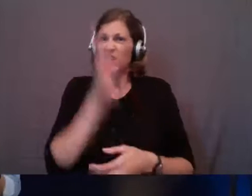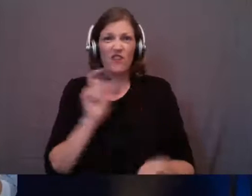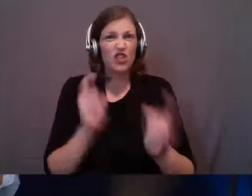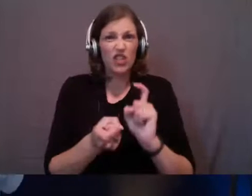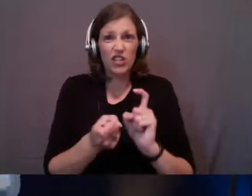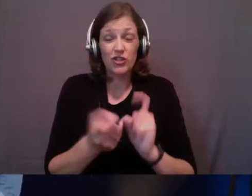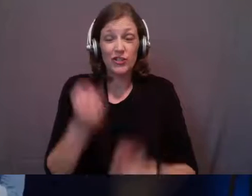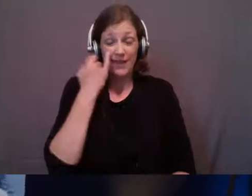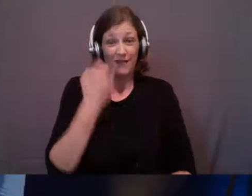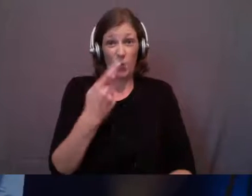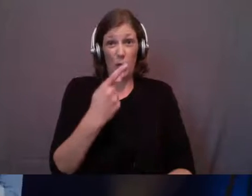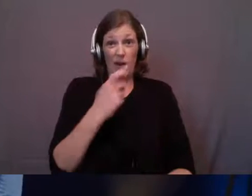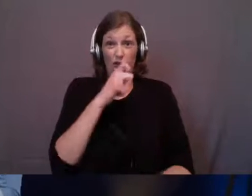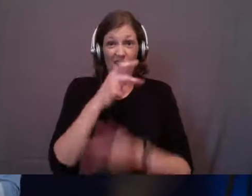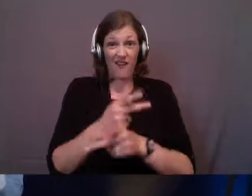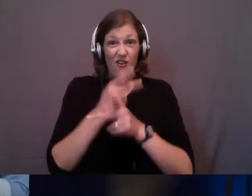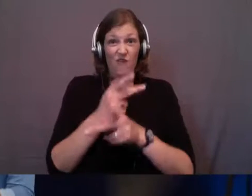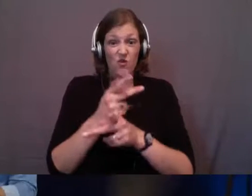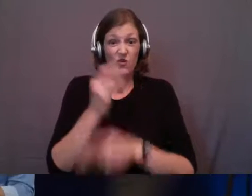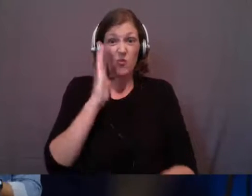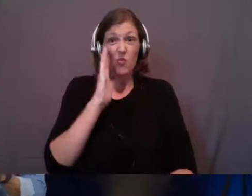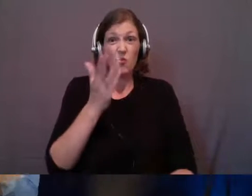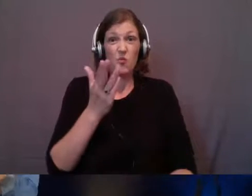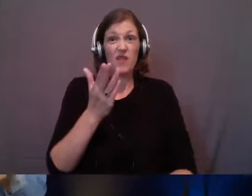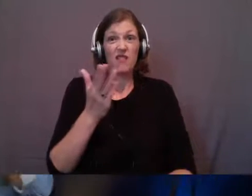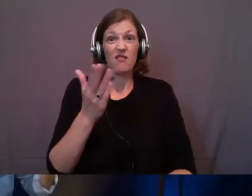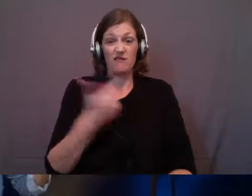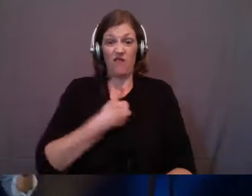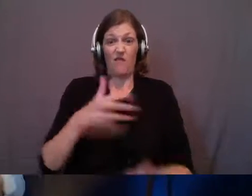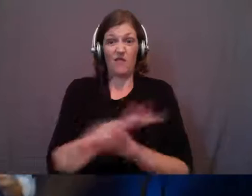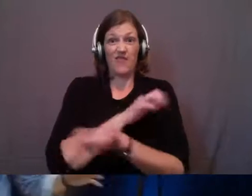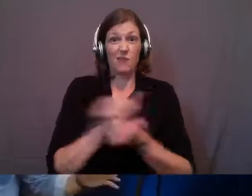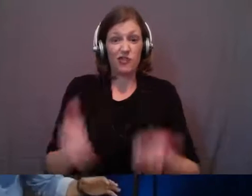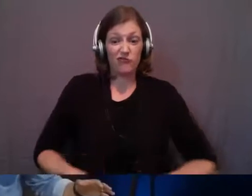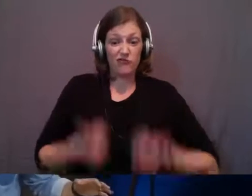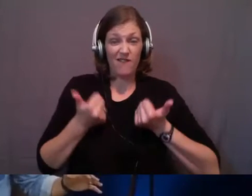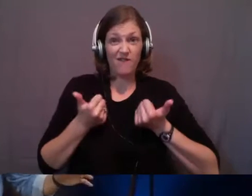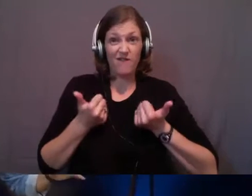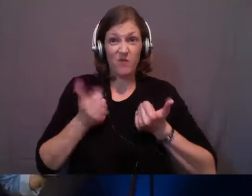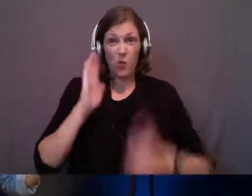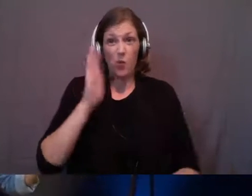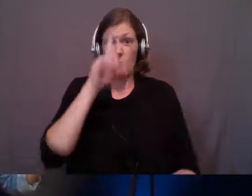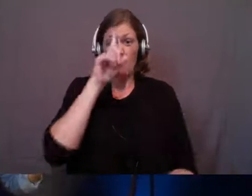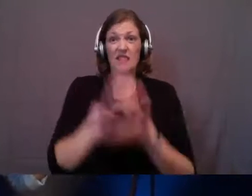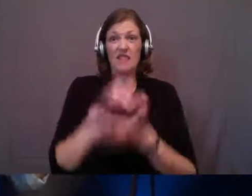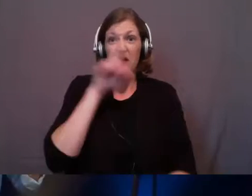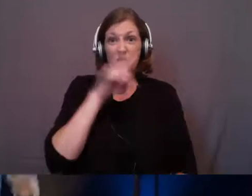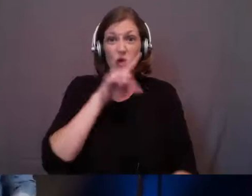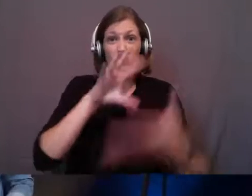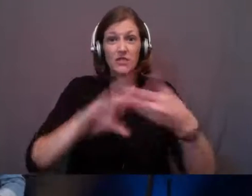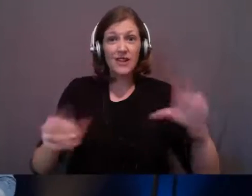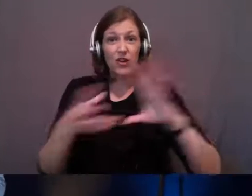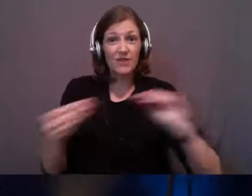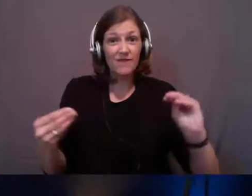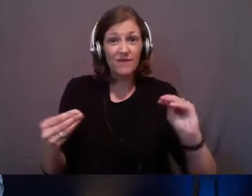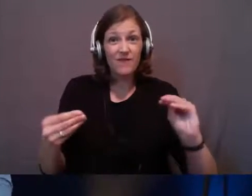not careful, we will self-sabotage our own life because we'll believe a narrative that is false. And